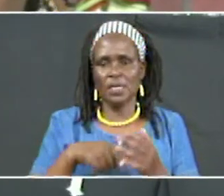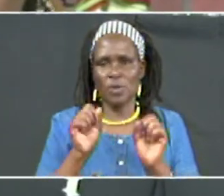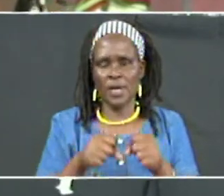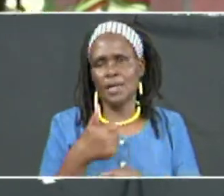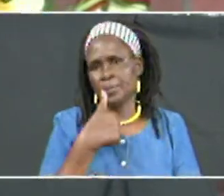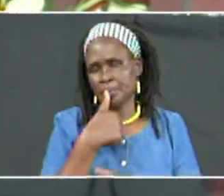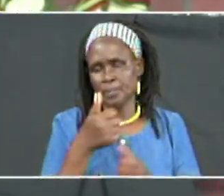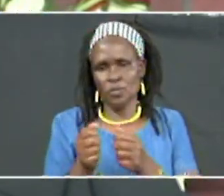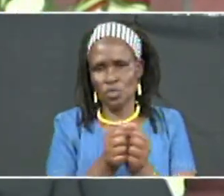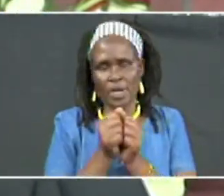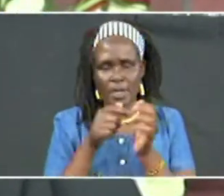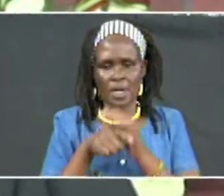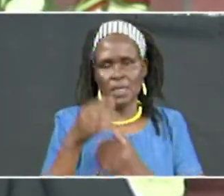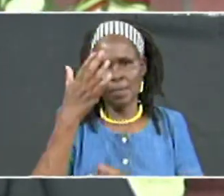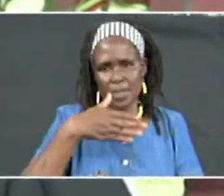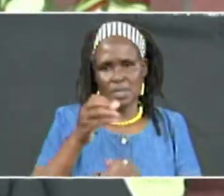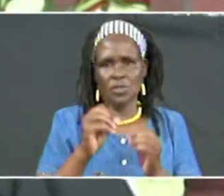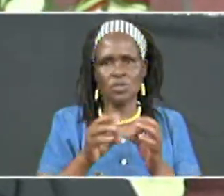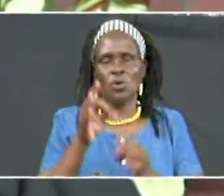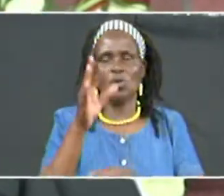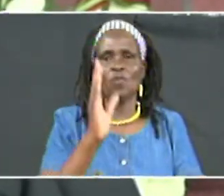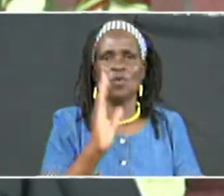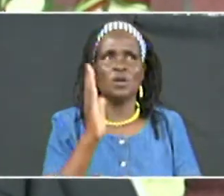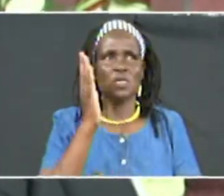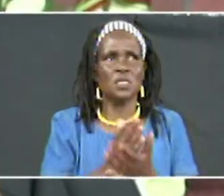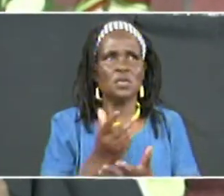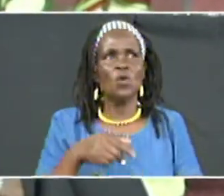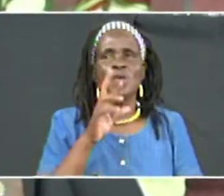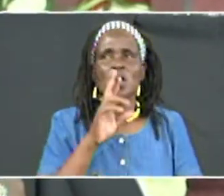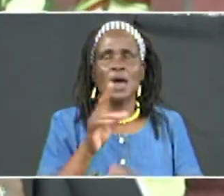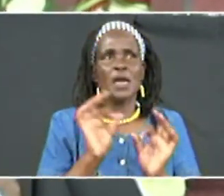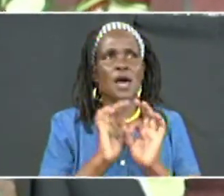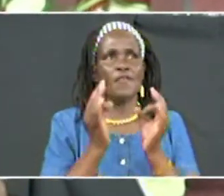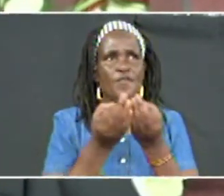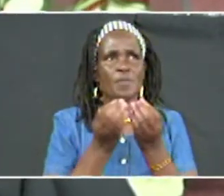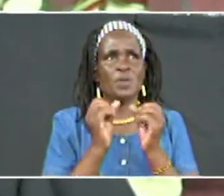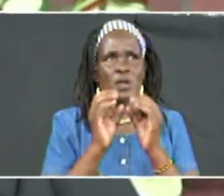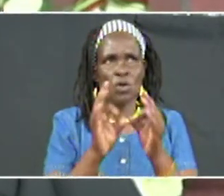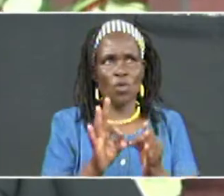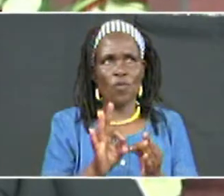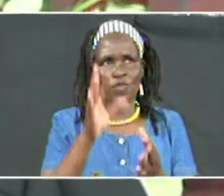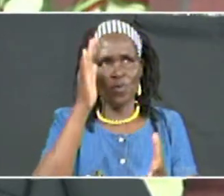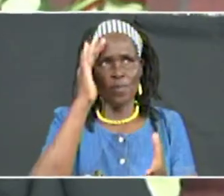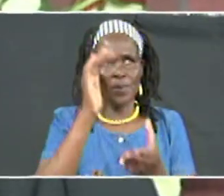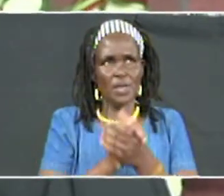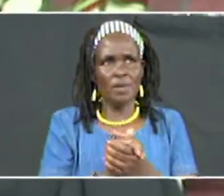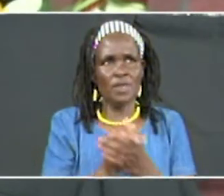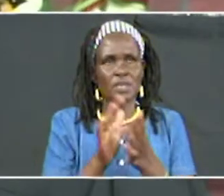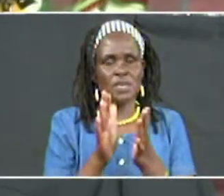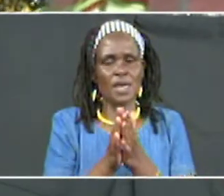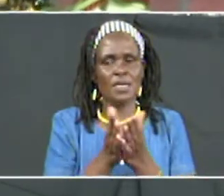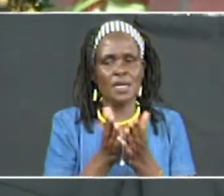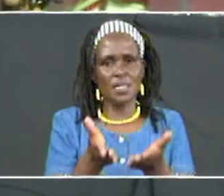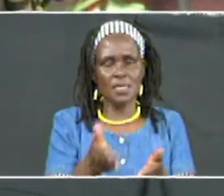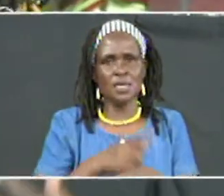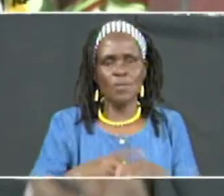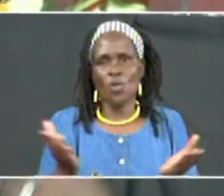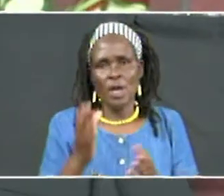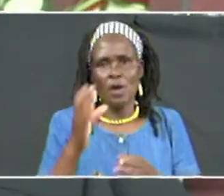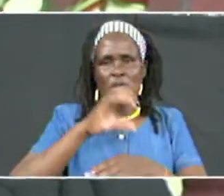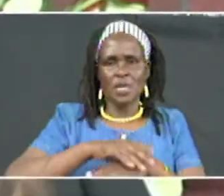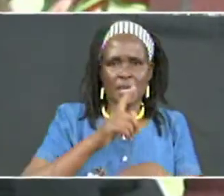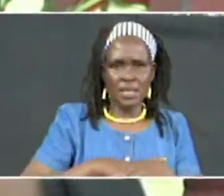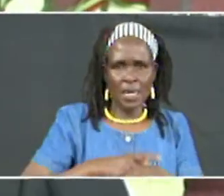in the presence of God. Indeed, we are a family of believers. And this is a time where we just take time to